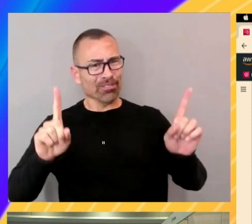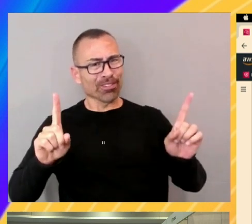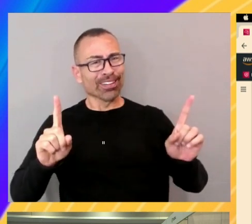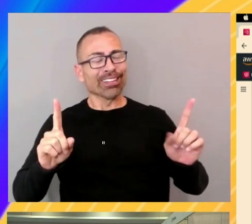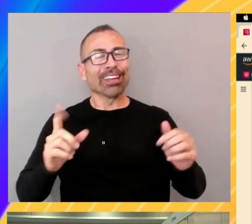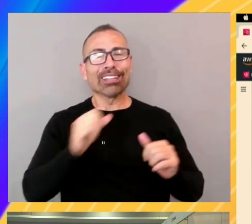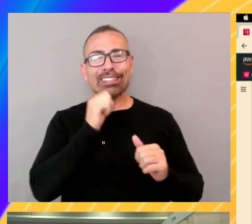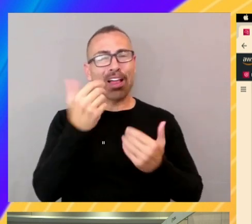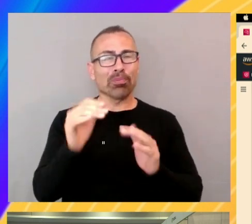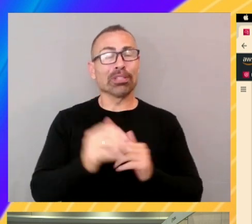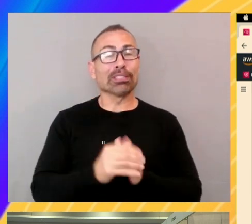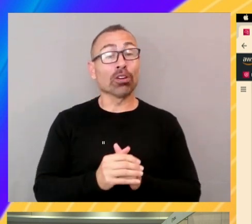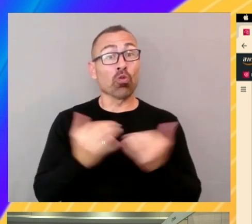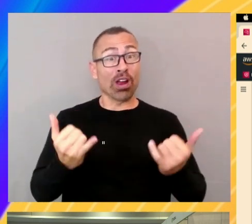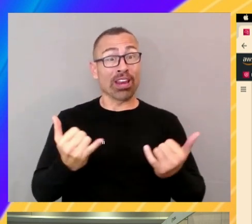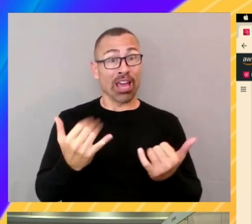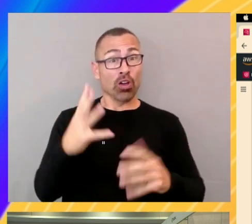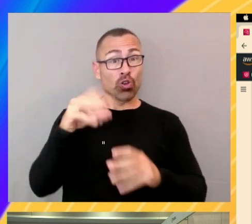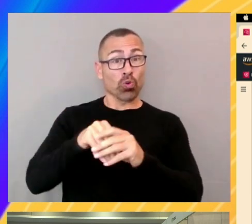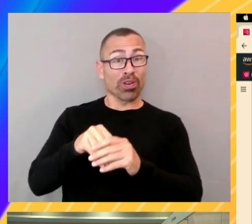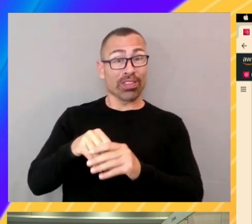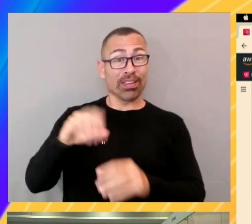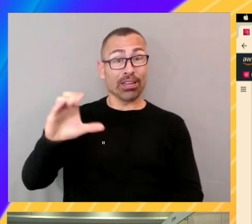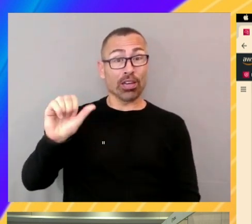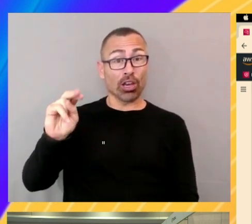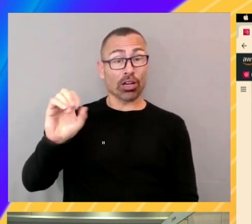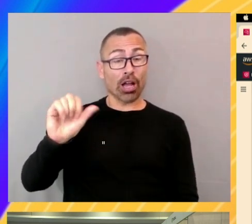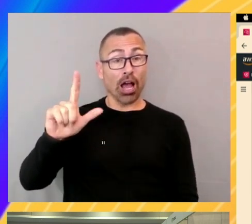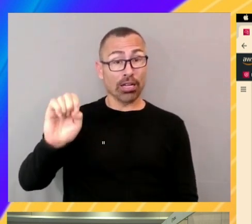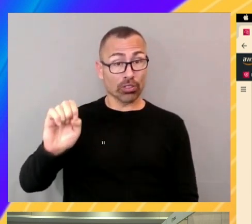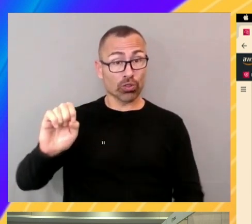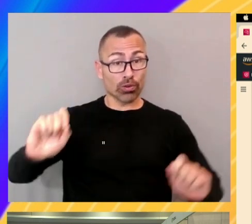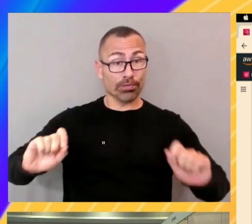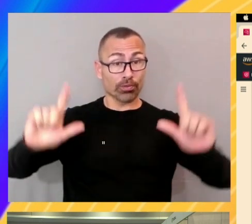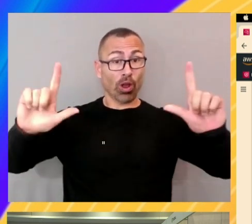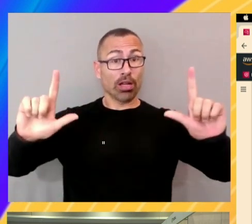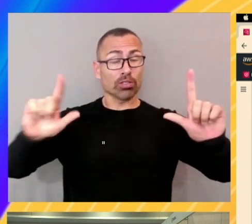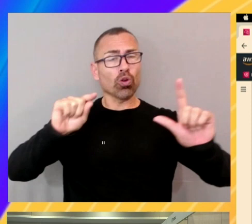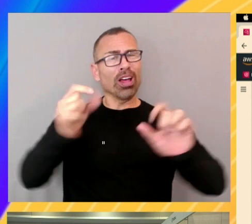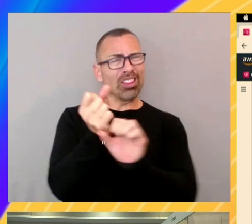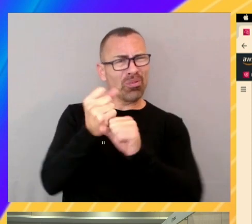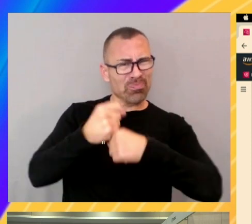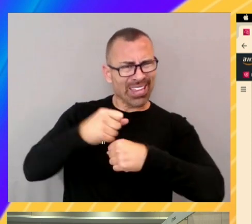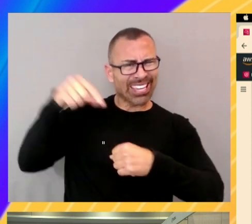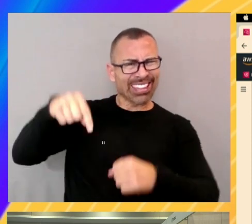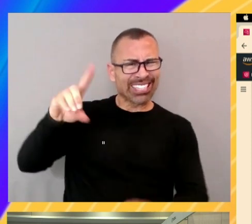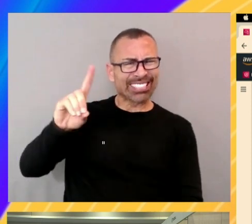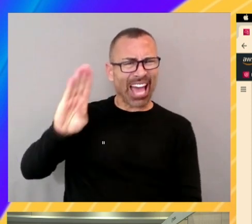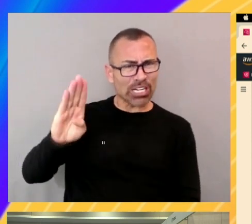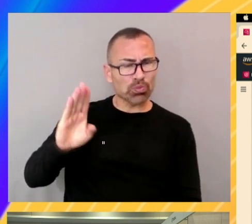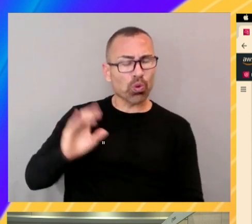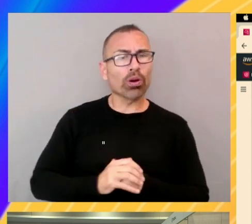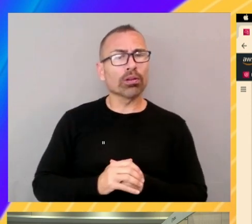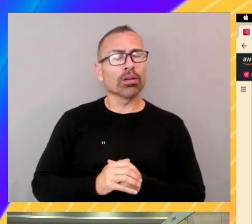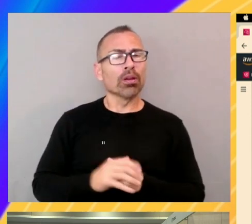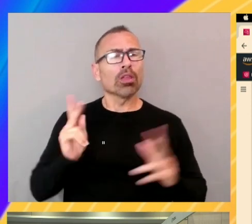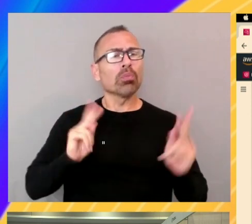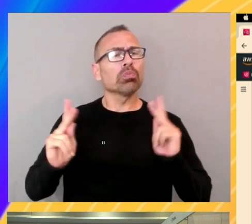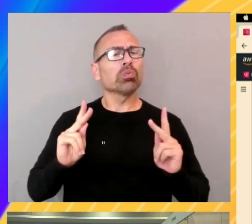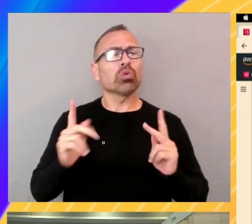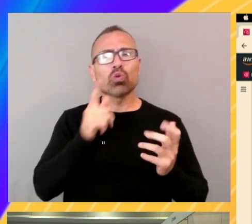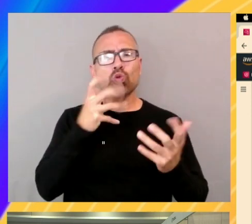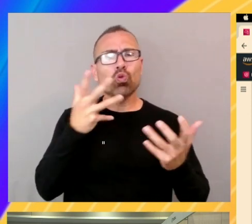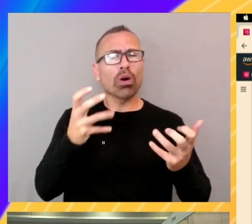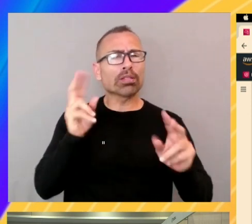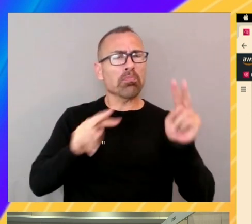now, and you're creating this dashboard here. Do the folks that need to monitor the dashboard, do they need to be logged into the console as well? No,